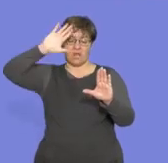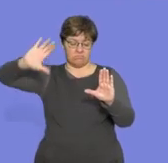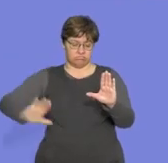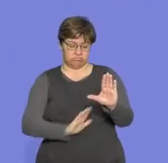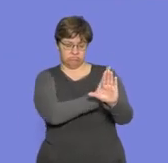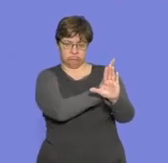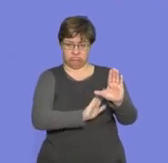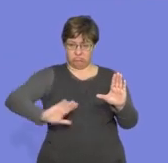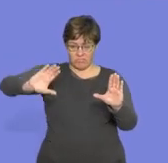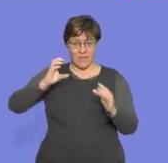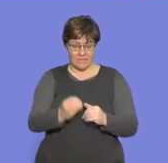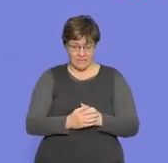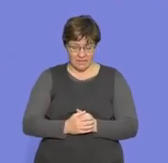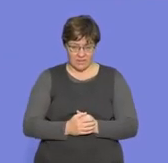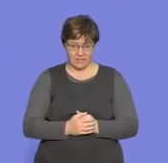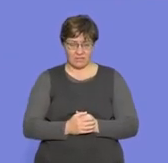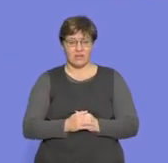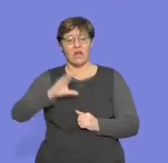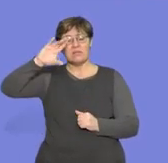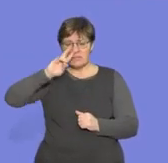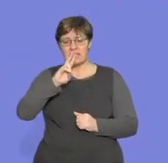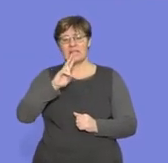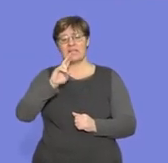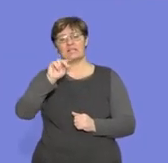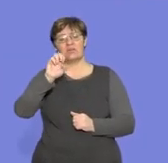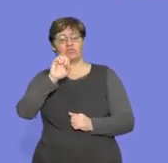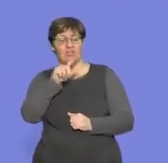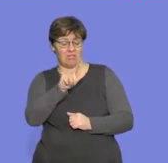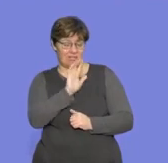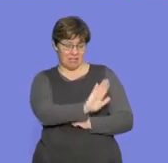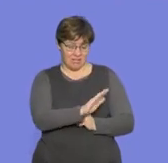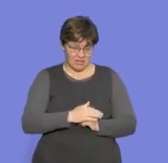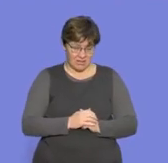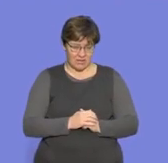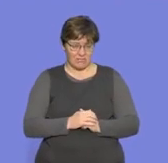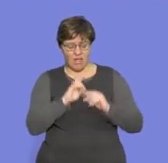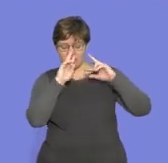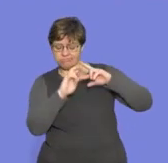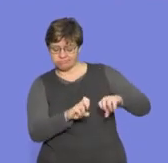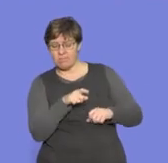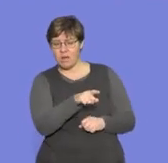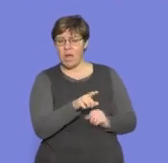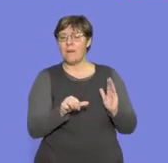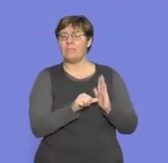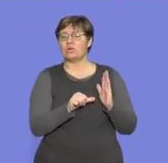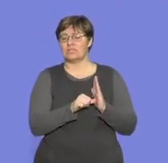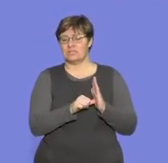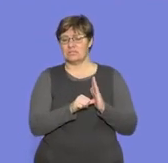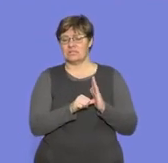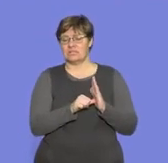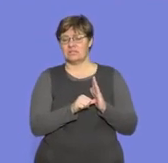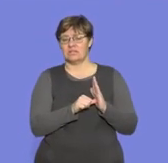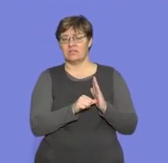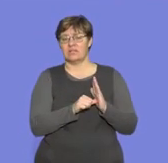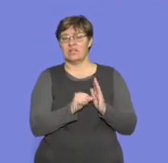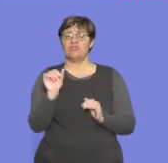at the biomes in South Africa, the terrestrial. As we study the terrestrial biomes, it's important that we have reference to the map